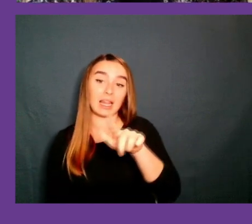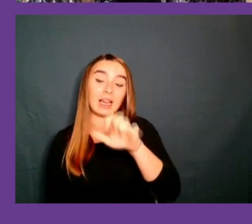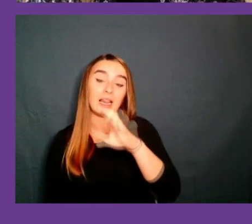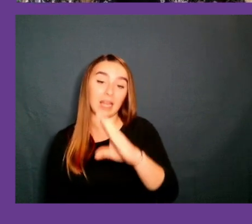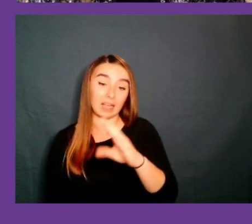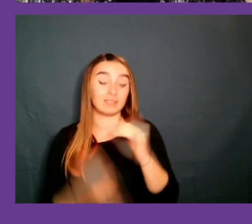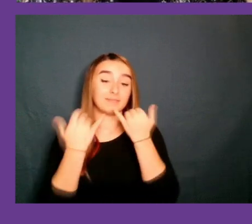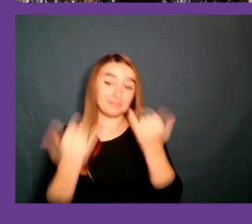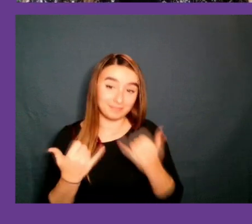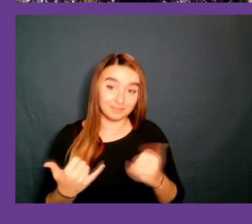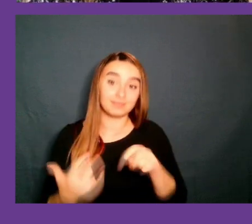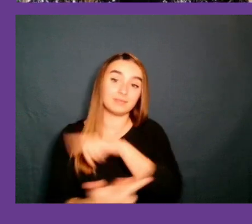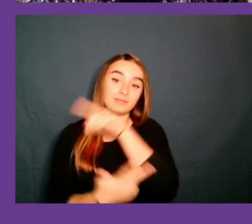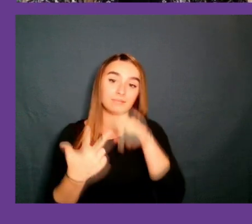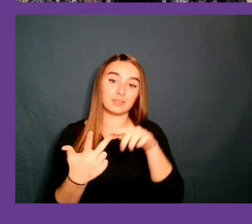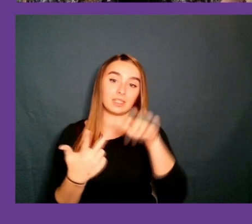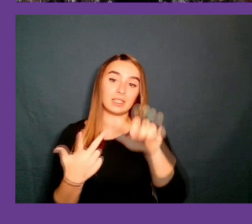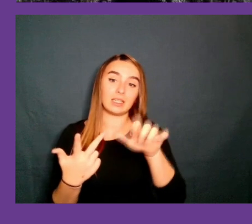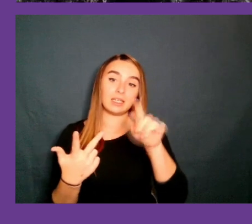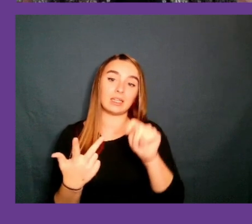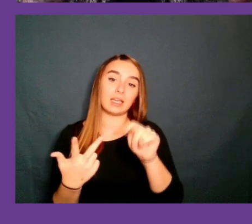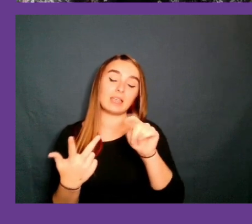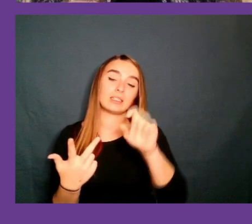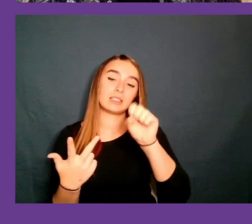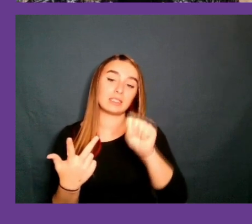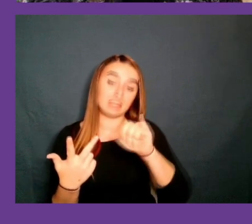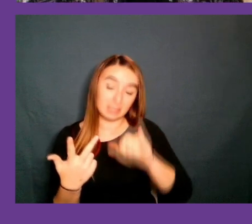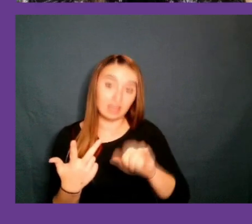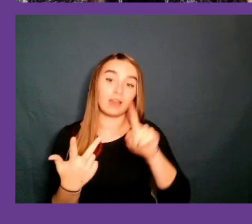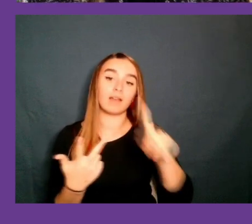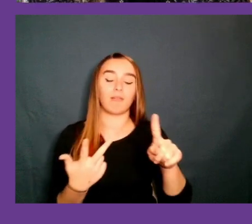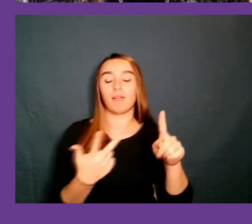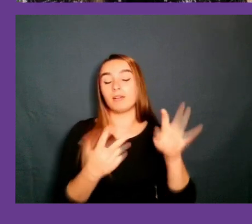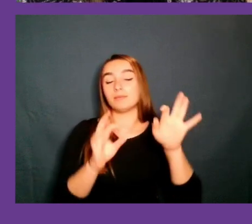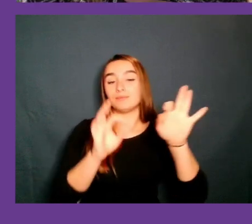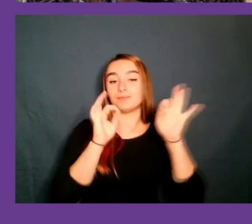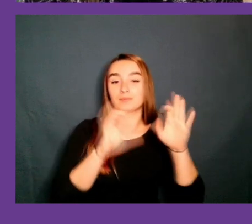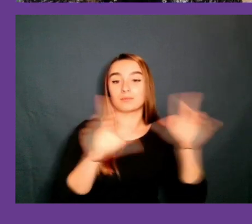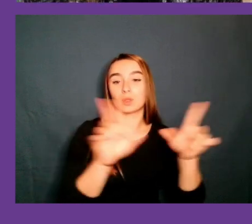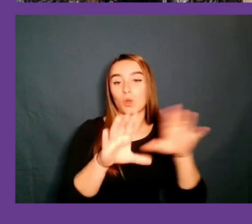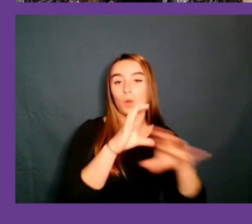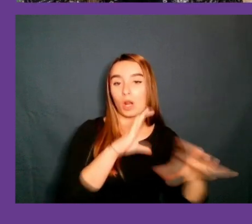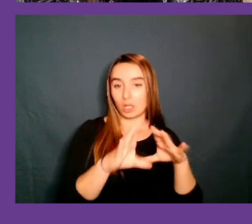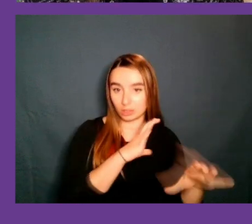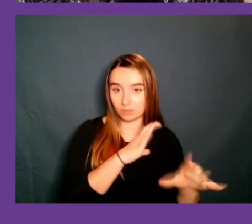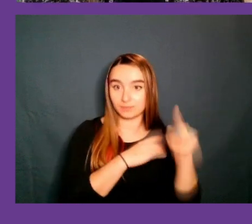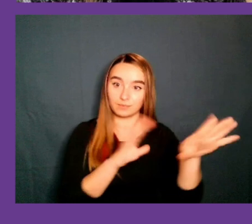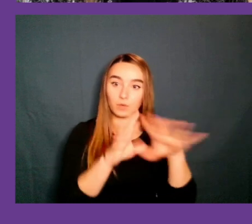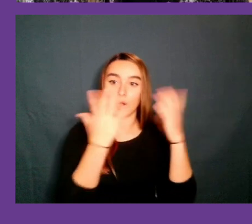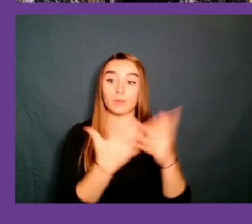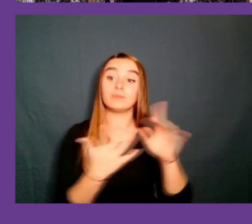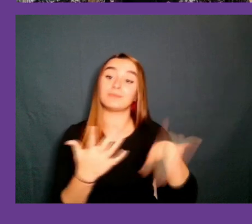Organization, and the European Telecommunication Standards Institute that kind of lay under the global parts. And then at the national level, we of course